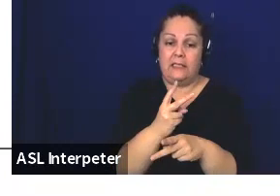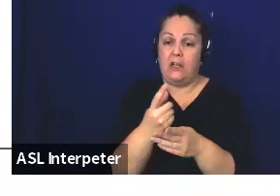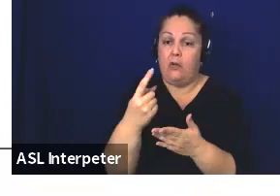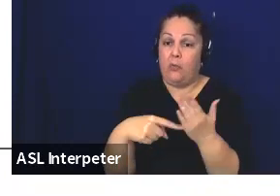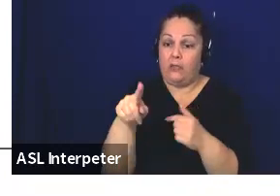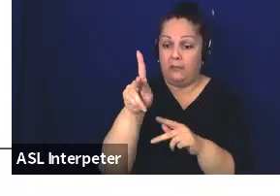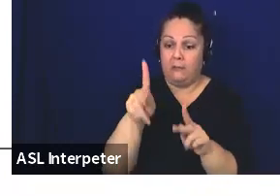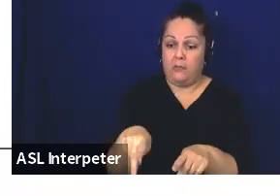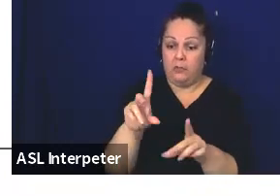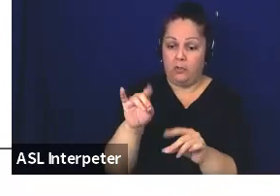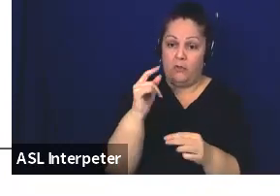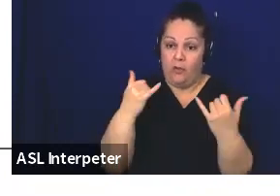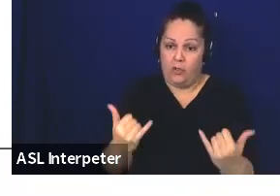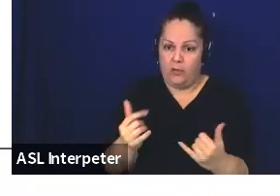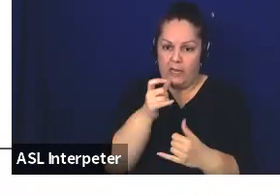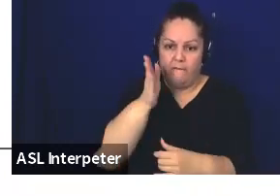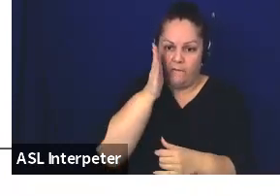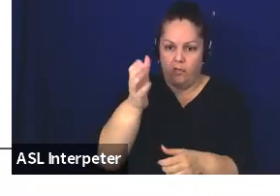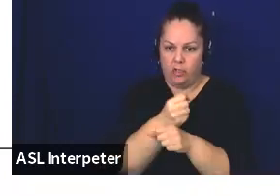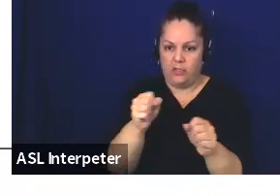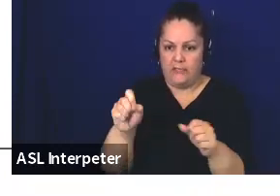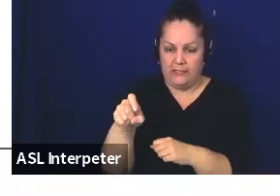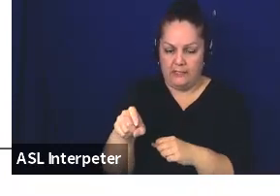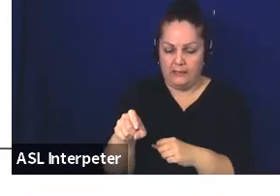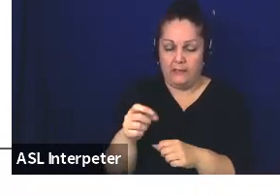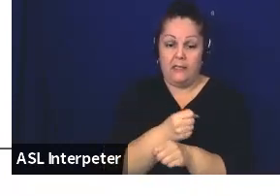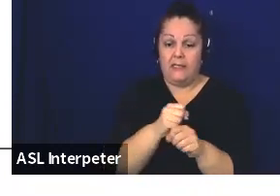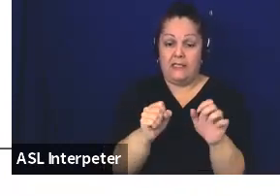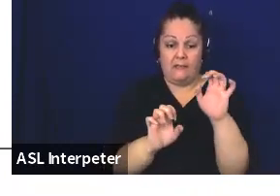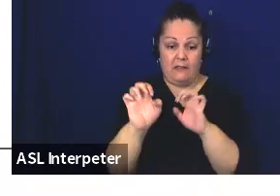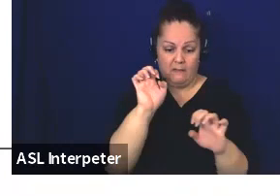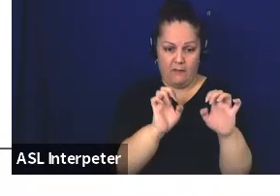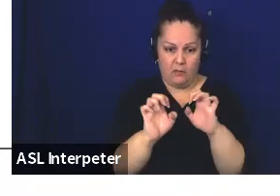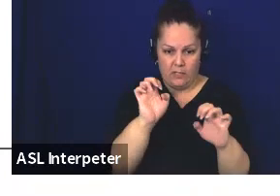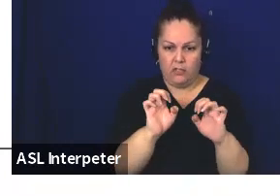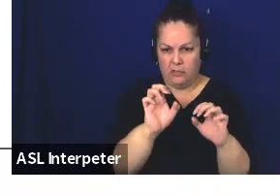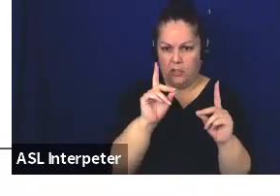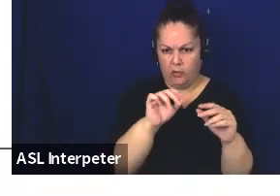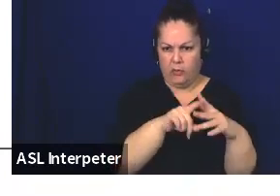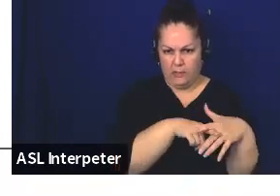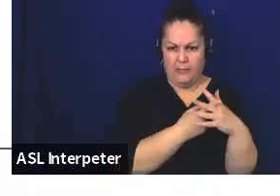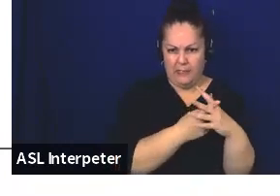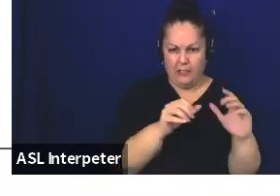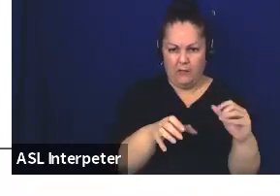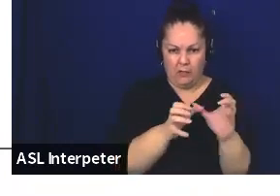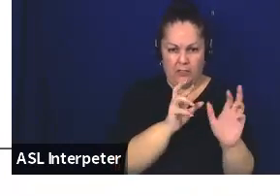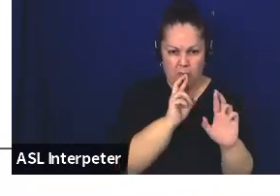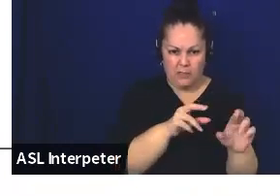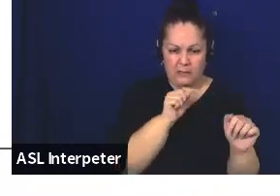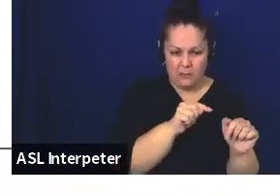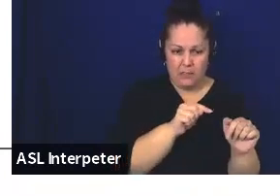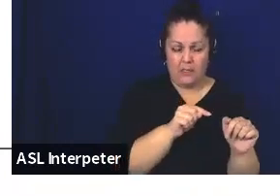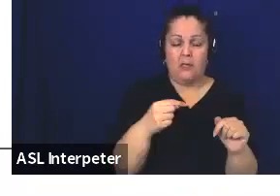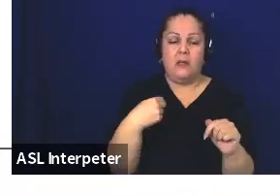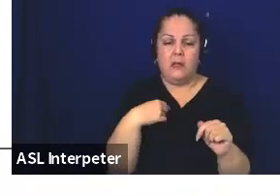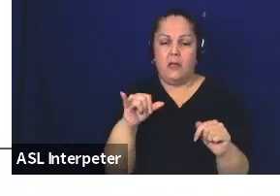for current and future safety needs. Just as the safety assessment that a stakeholder would do at the beginning of a crisis response, the stakeholder should